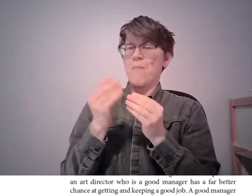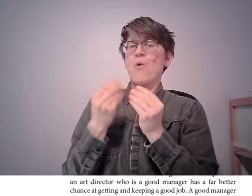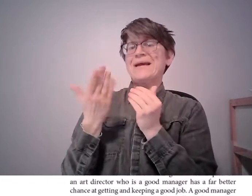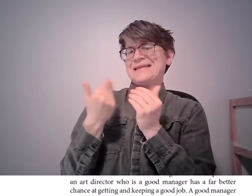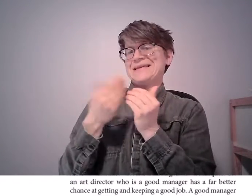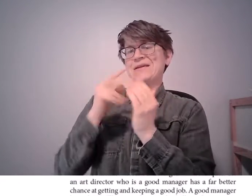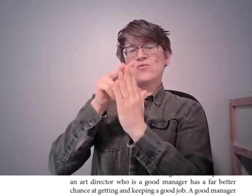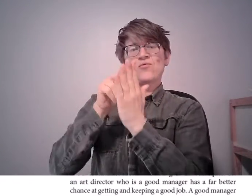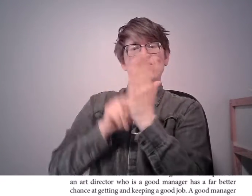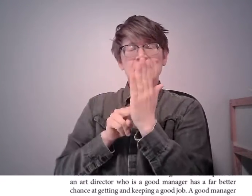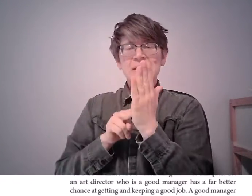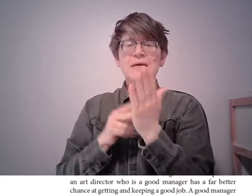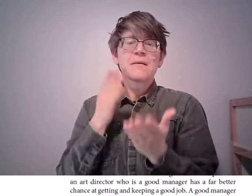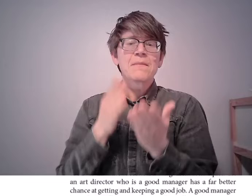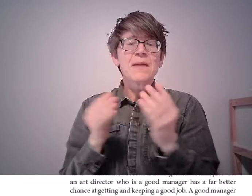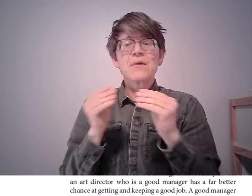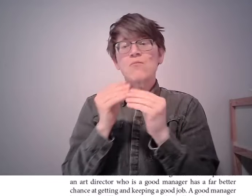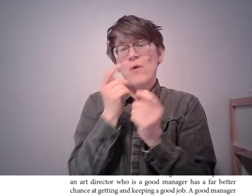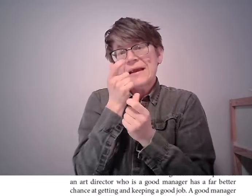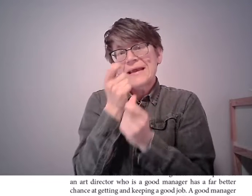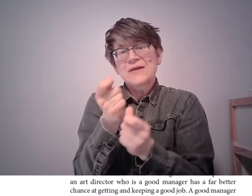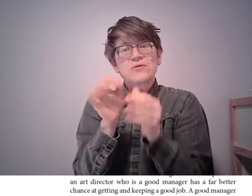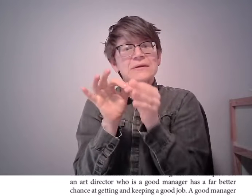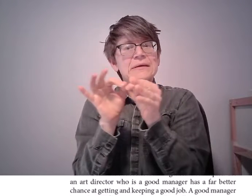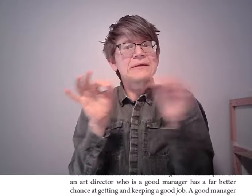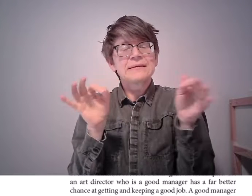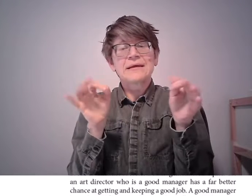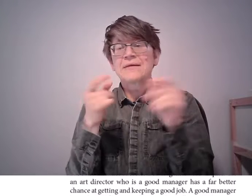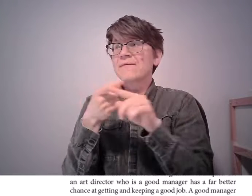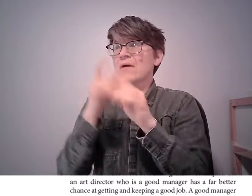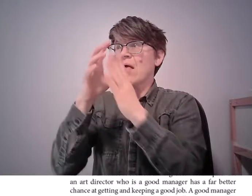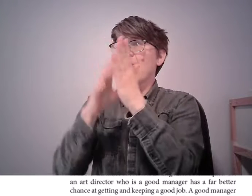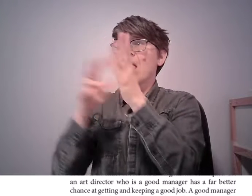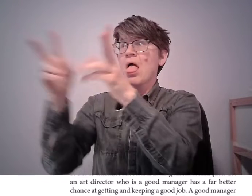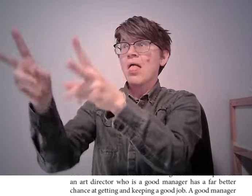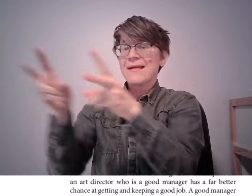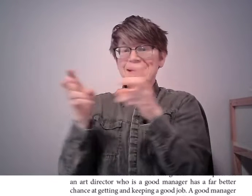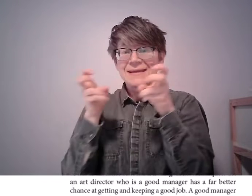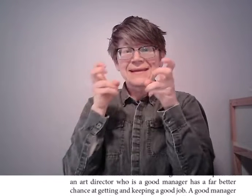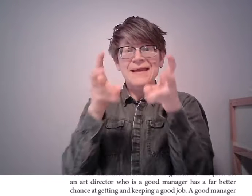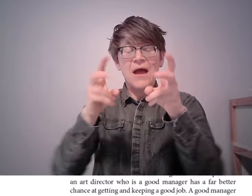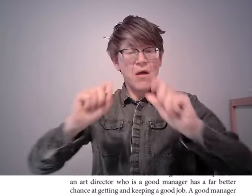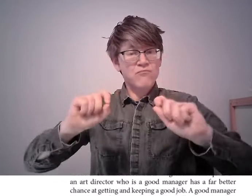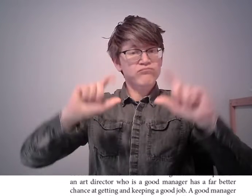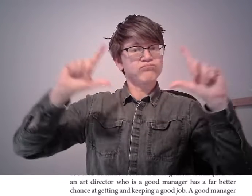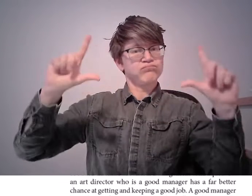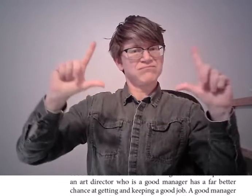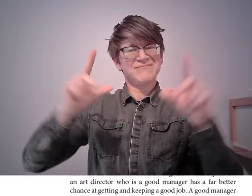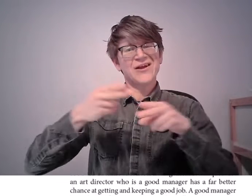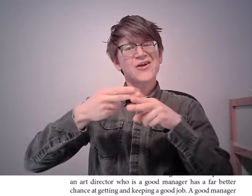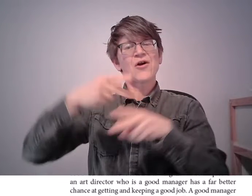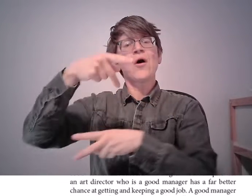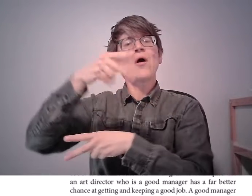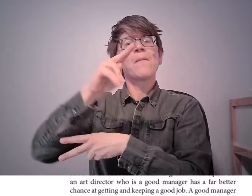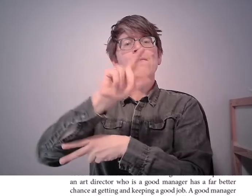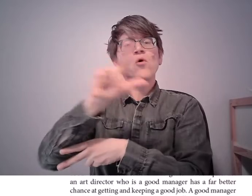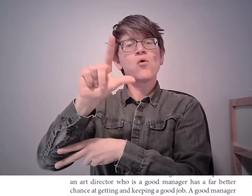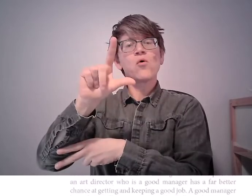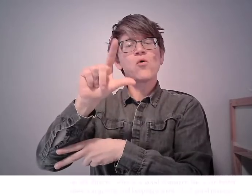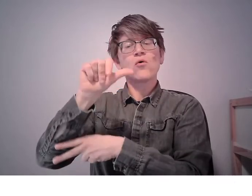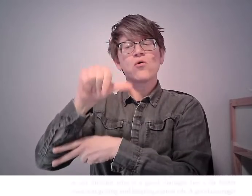interesting sentences that can be pulled out of the text and made larger. We call these pull quotes or